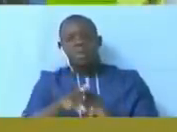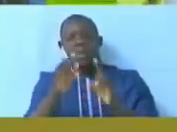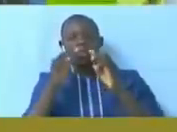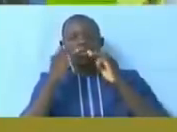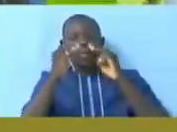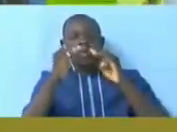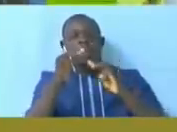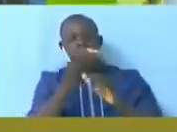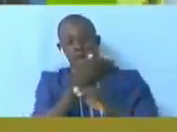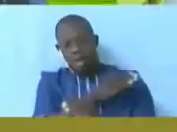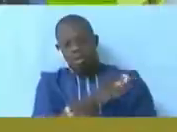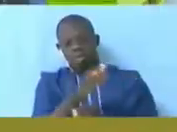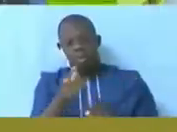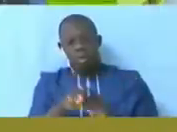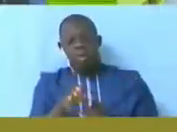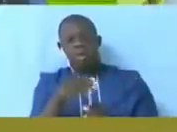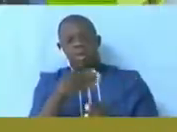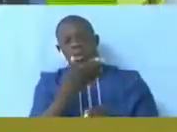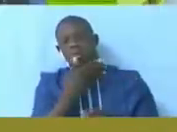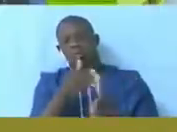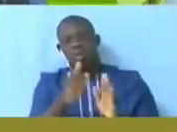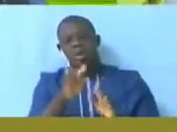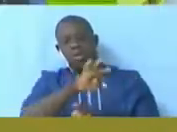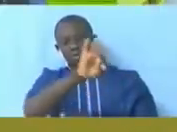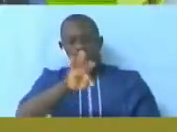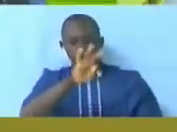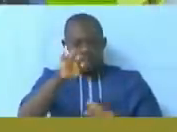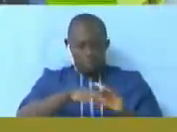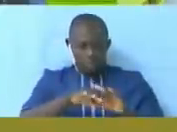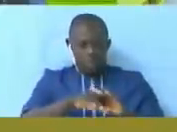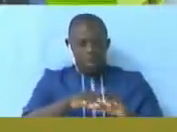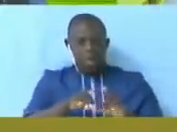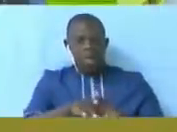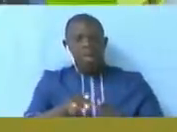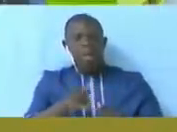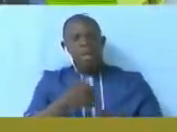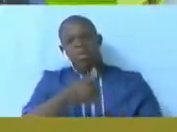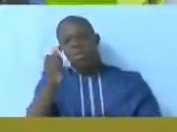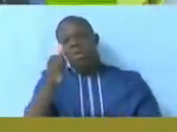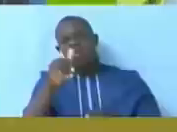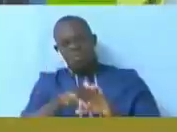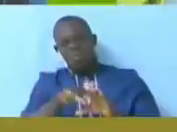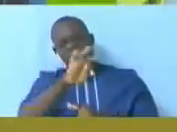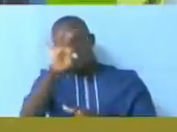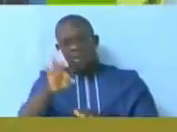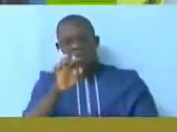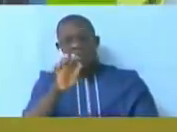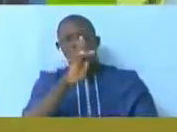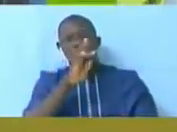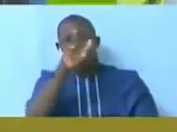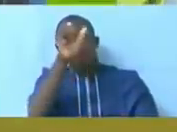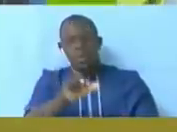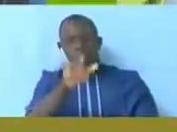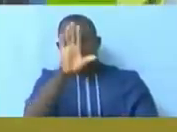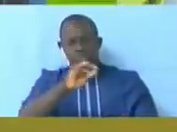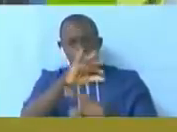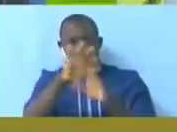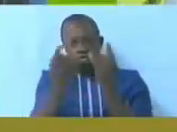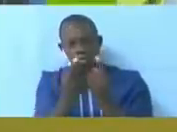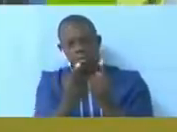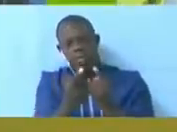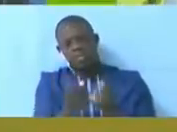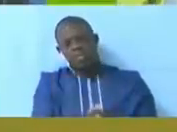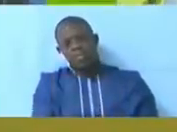talal ani kibar dilal ni dimbaya mulla. And same with members of the families of the accused persons. Aning tumir mol nyinda dimbaya mulla fun yesilo di